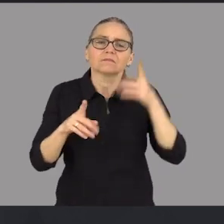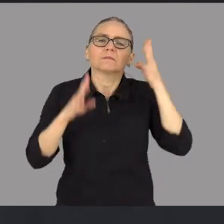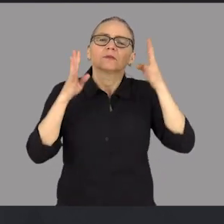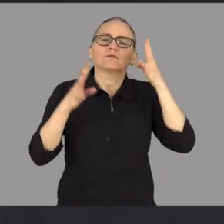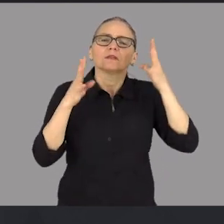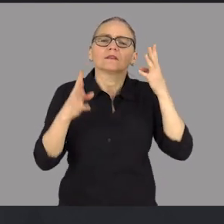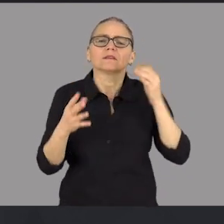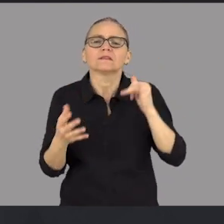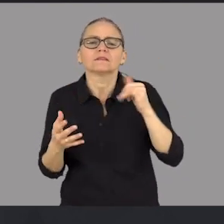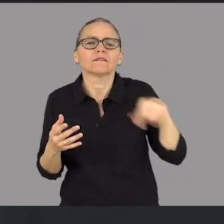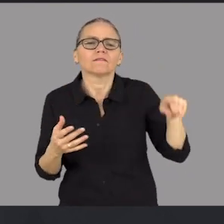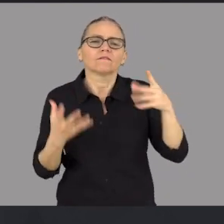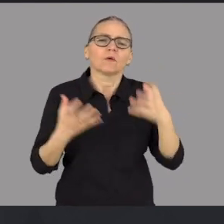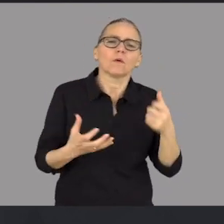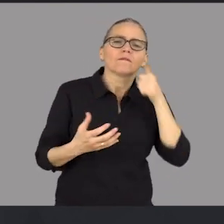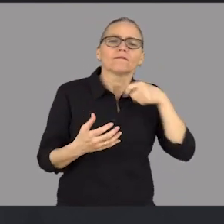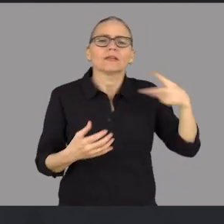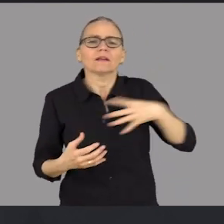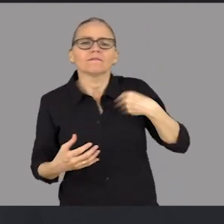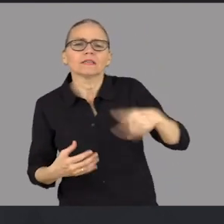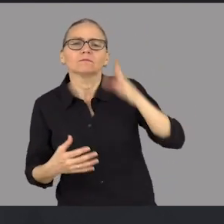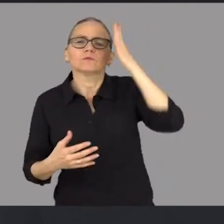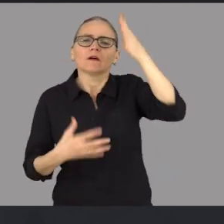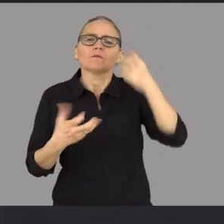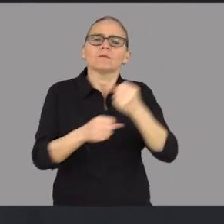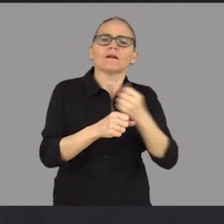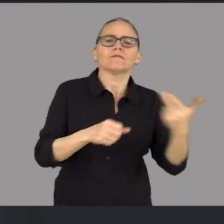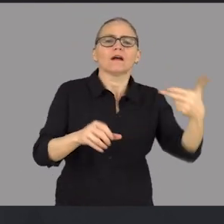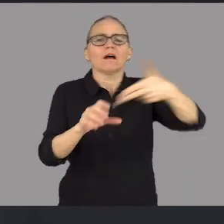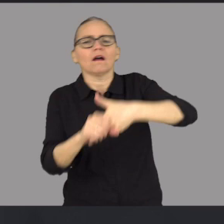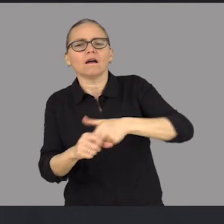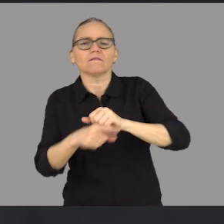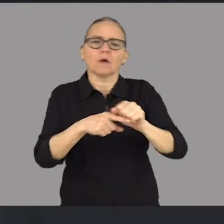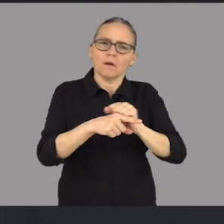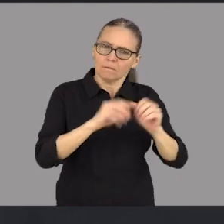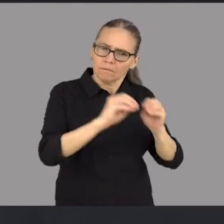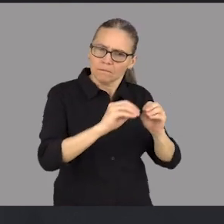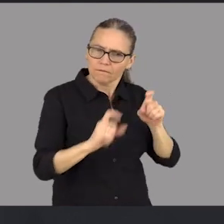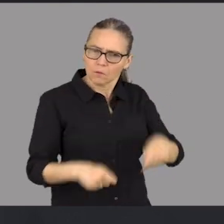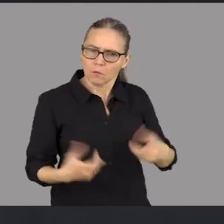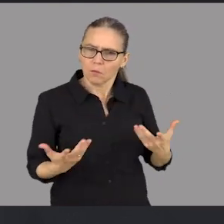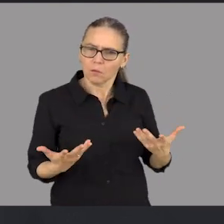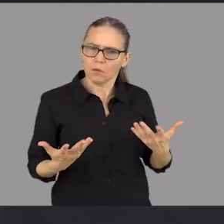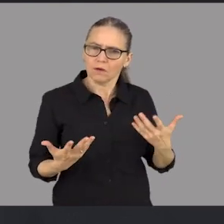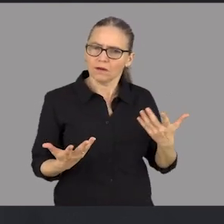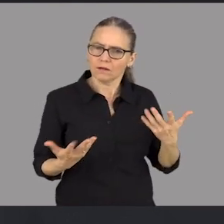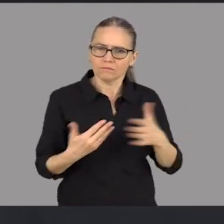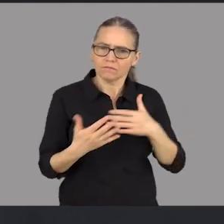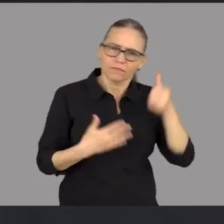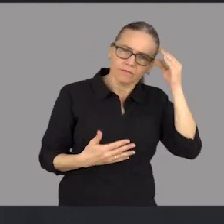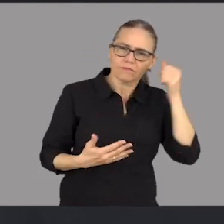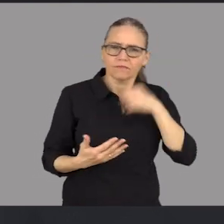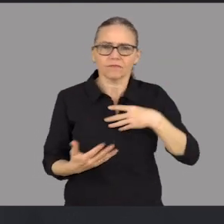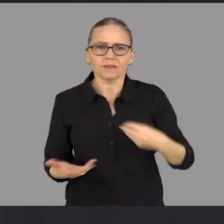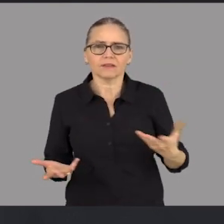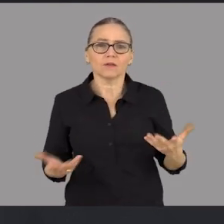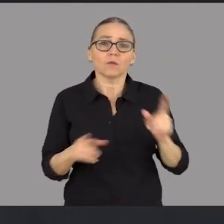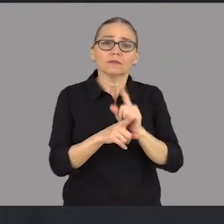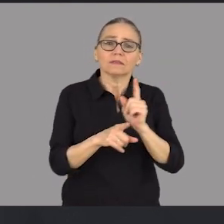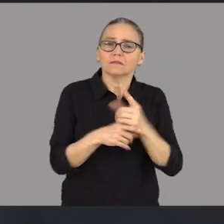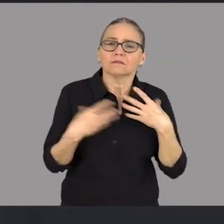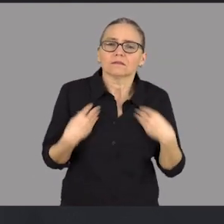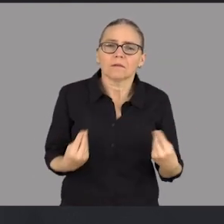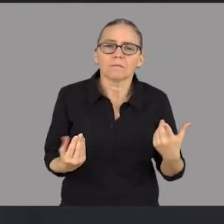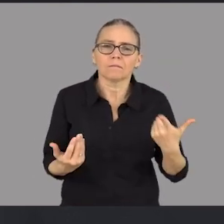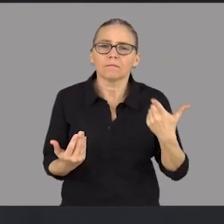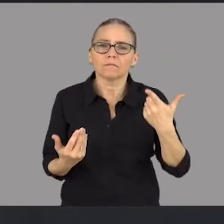board, think about them as a person and, what they are. And if that was, again, I'm getting a little older, if that was your daughter or